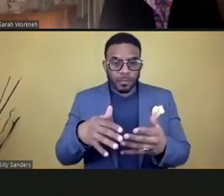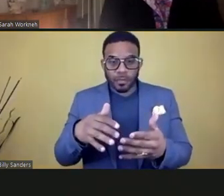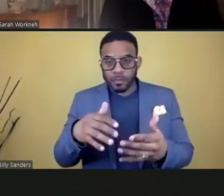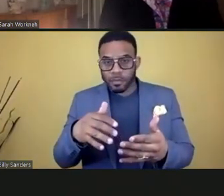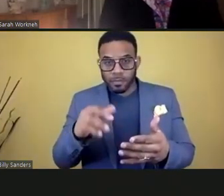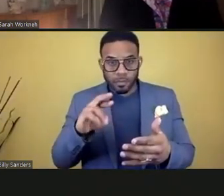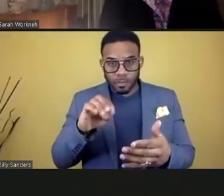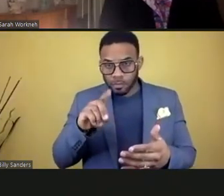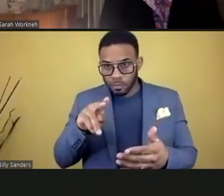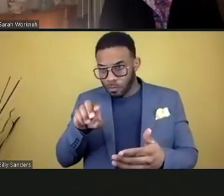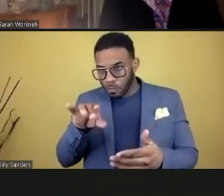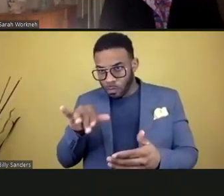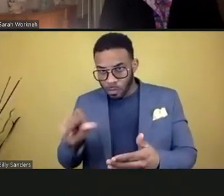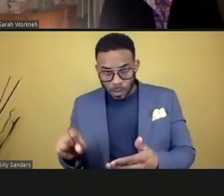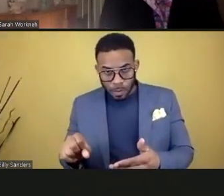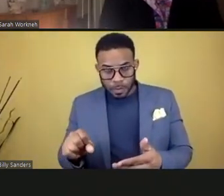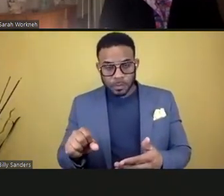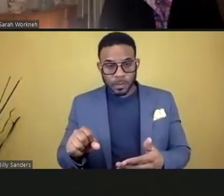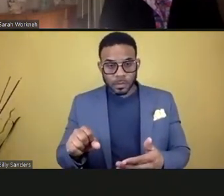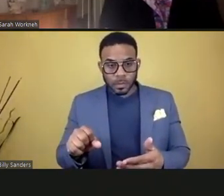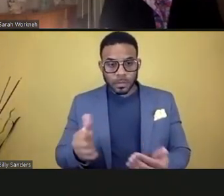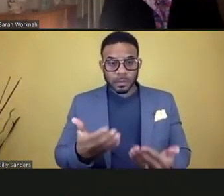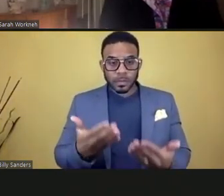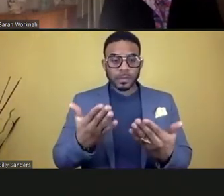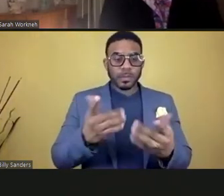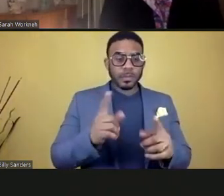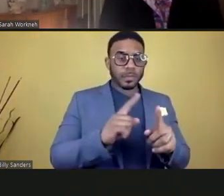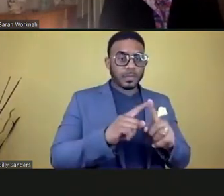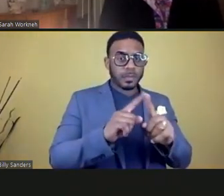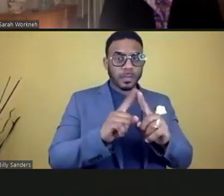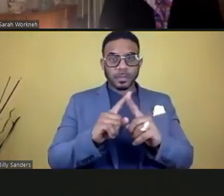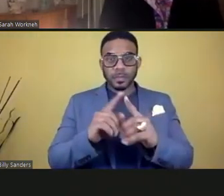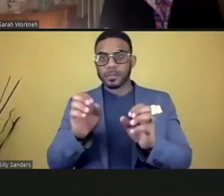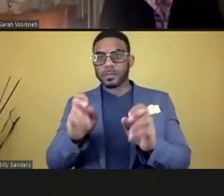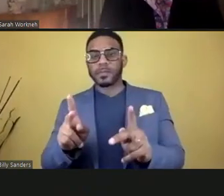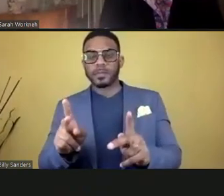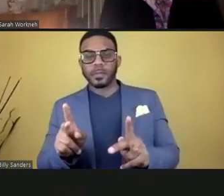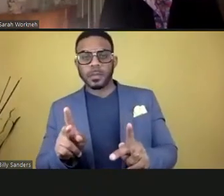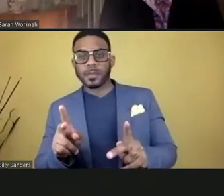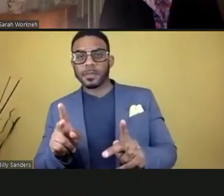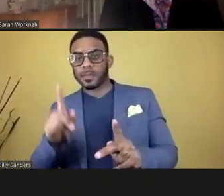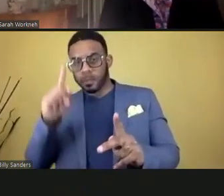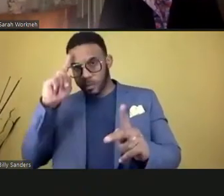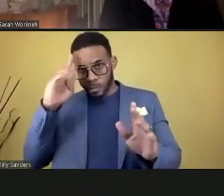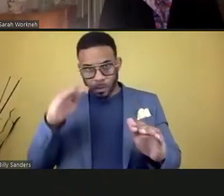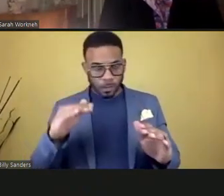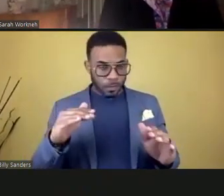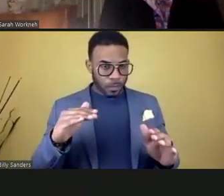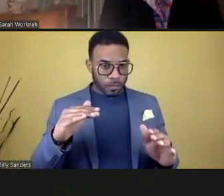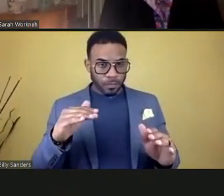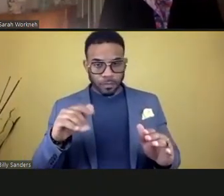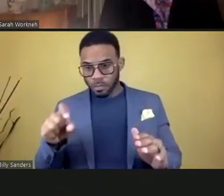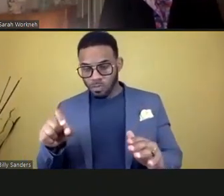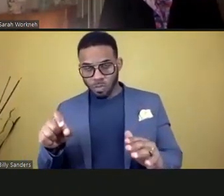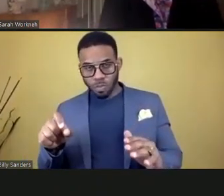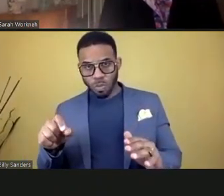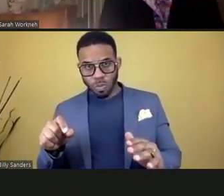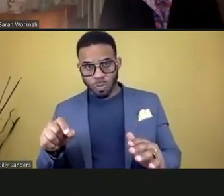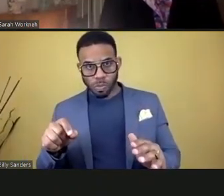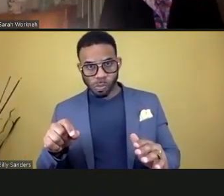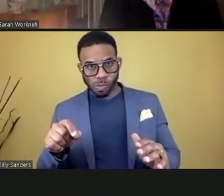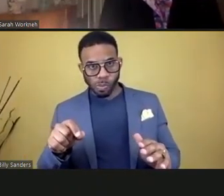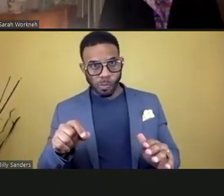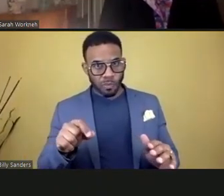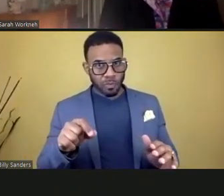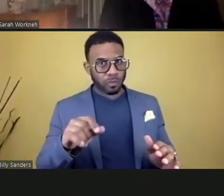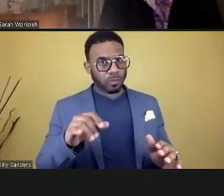residencies pose different opportunities, expectations, needs. And that, I